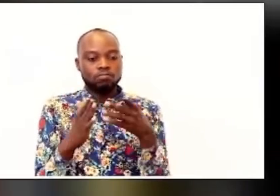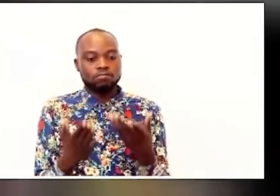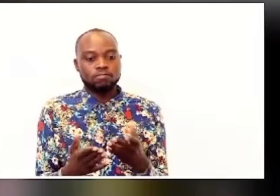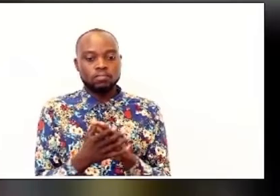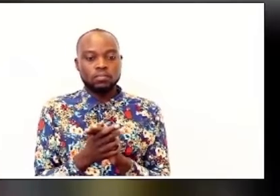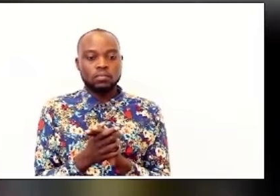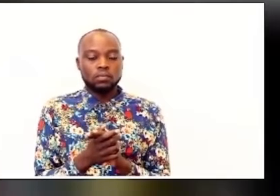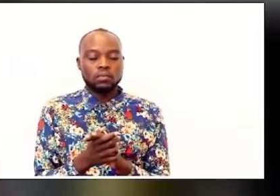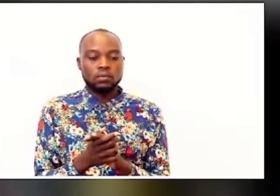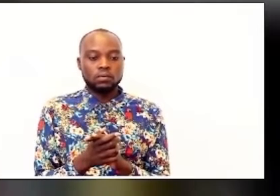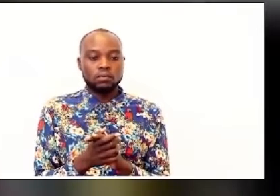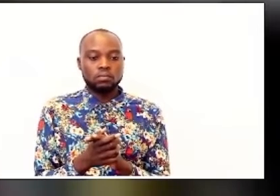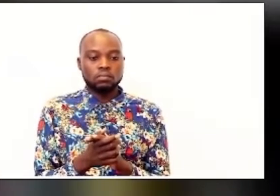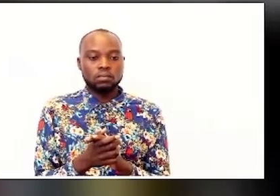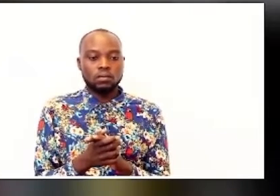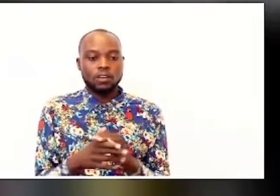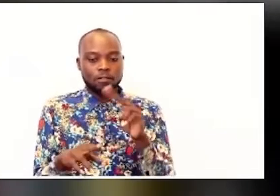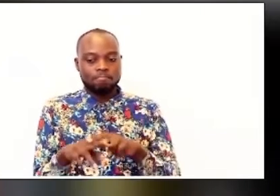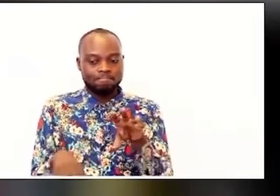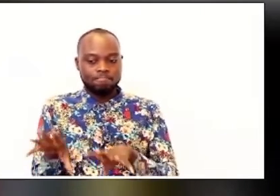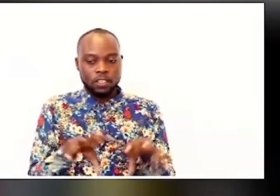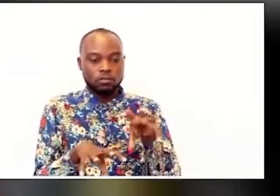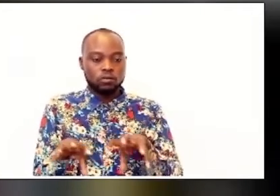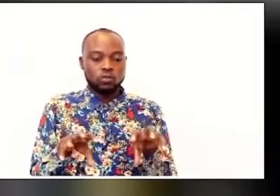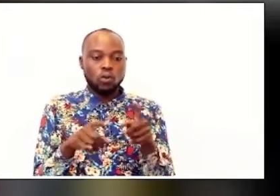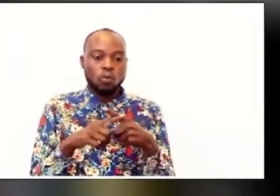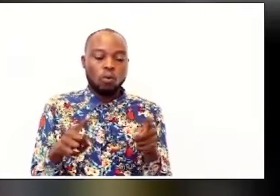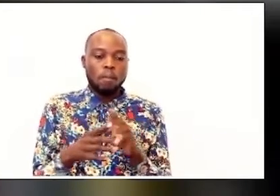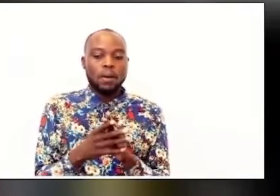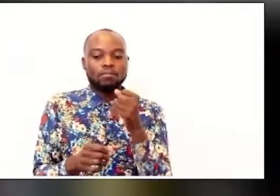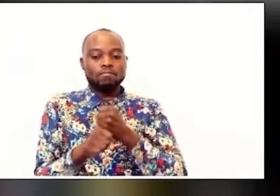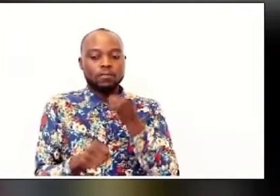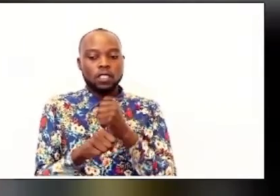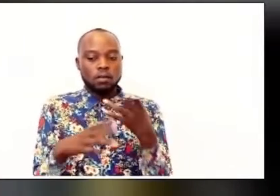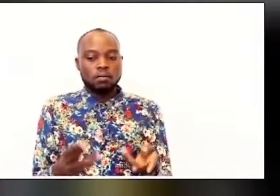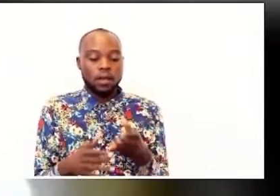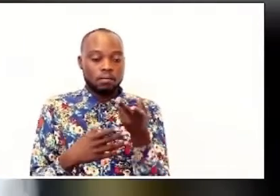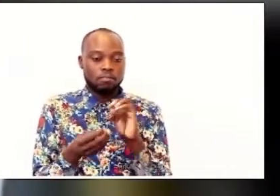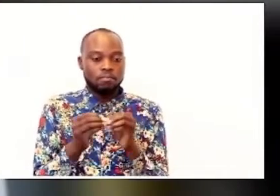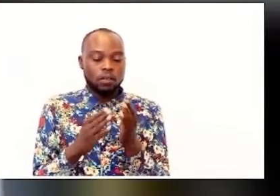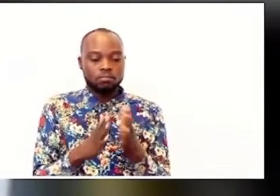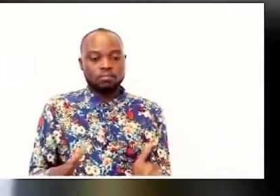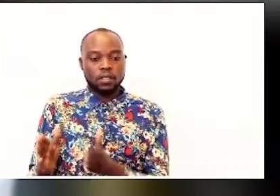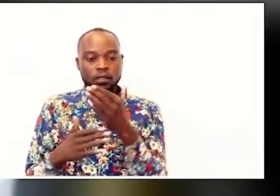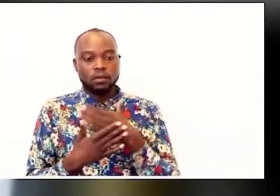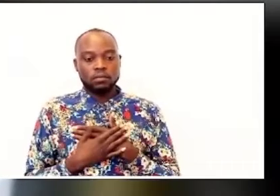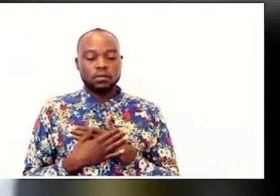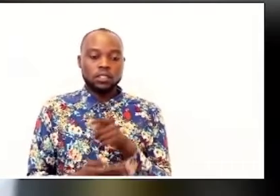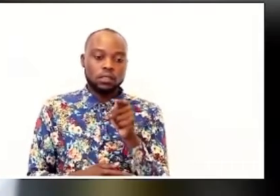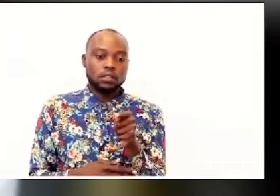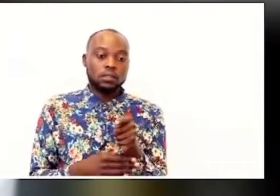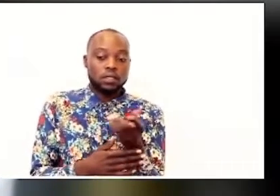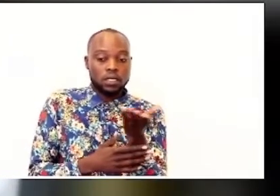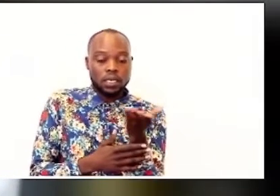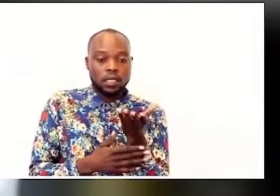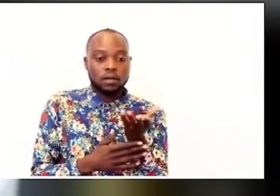of being a source for cheap raw materials and low-cost labor, which is what we've always had. And this is something we can actually